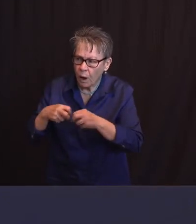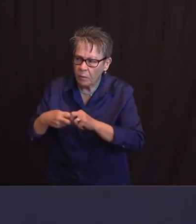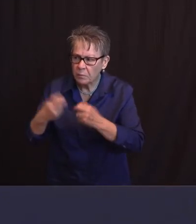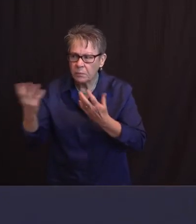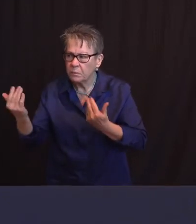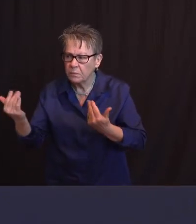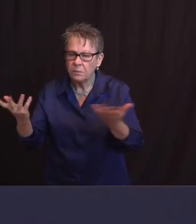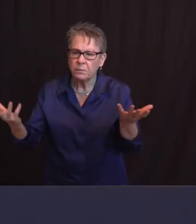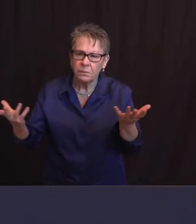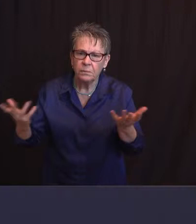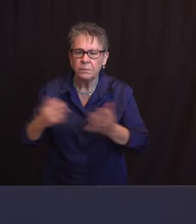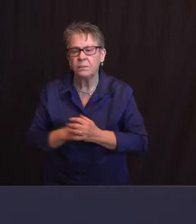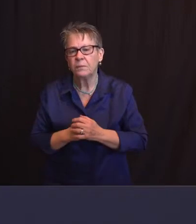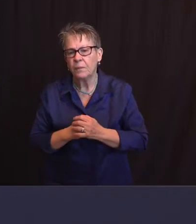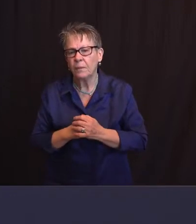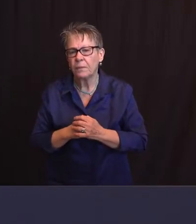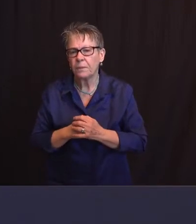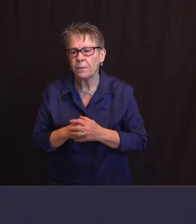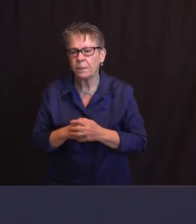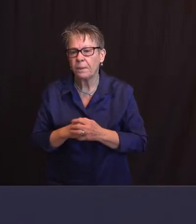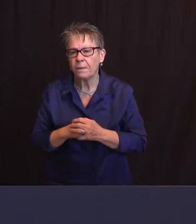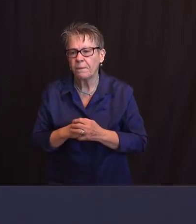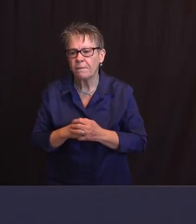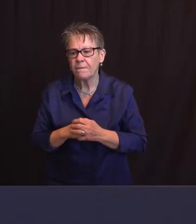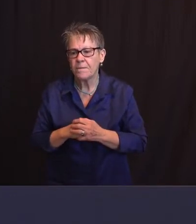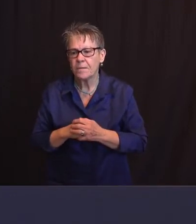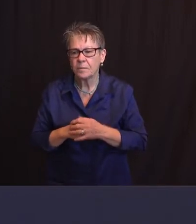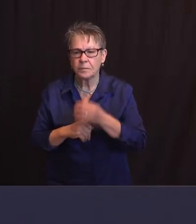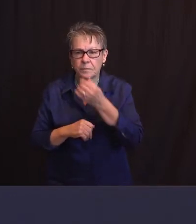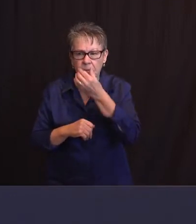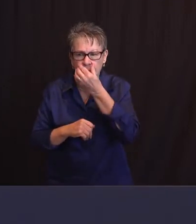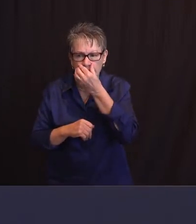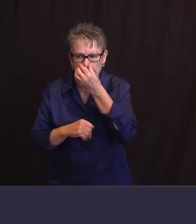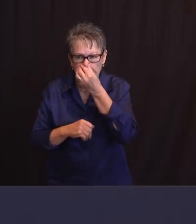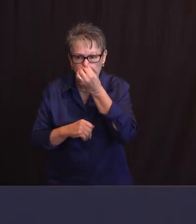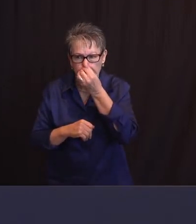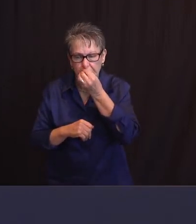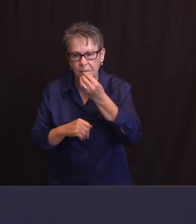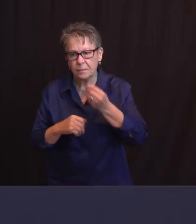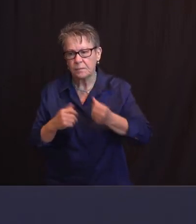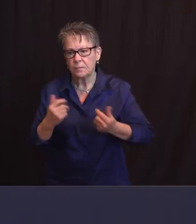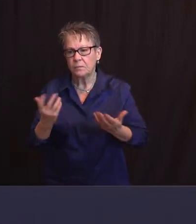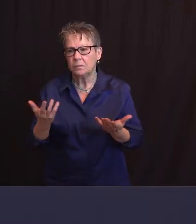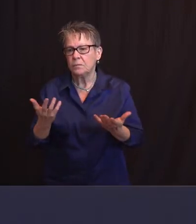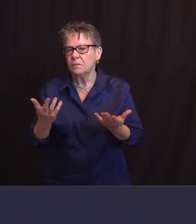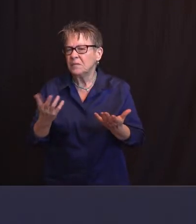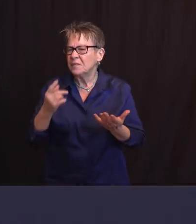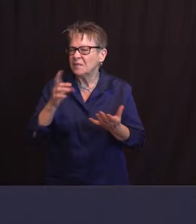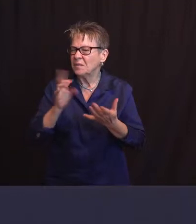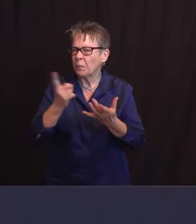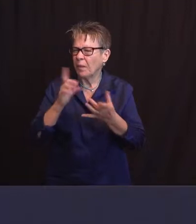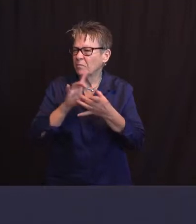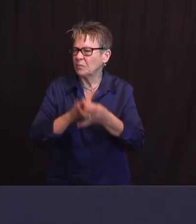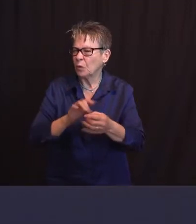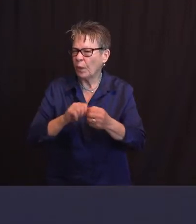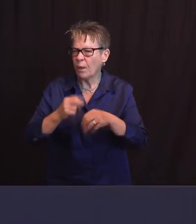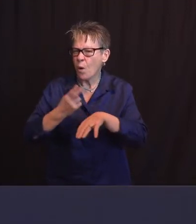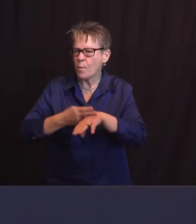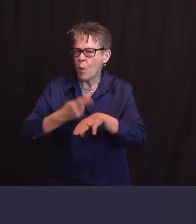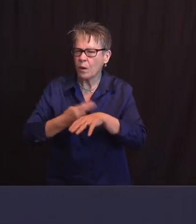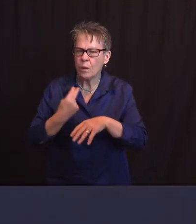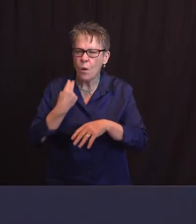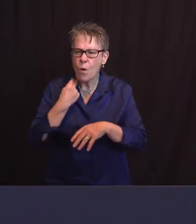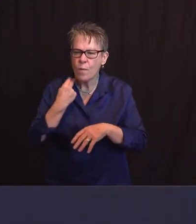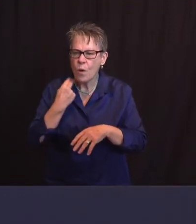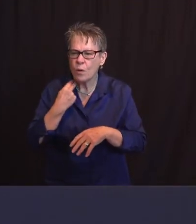and the 5 members of council with that request, but the Edison thing was incredibly offensive. I believe, if I'm